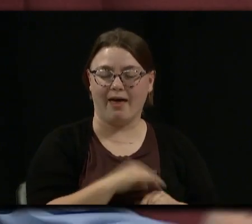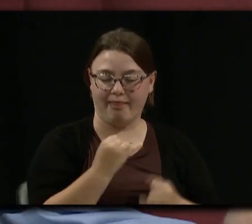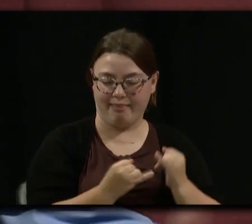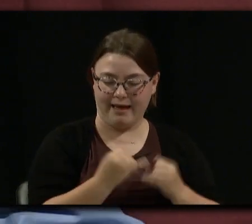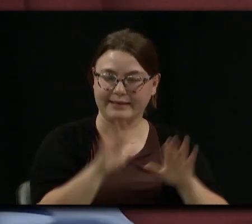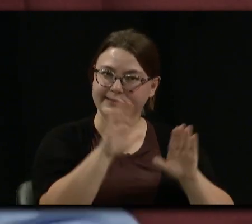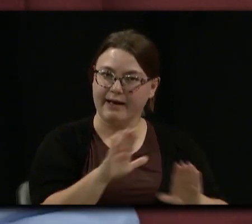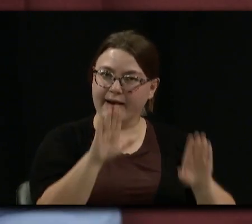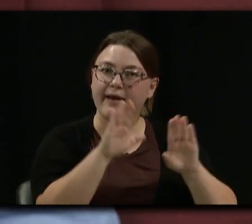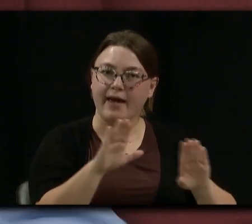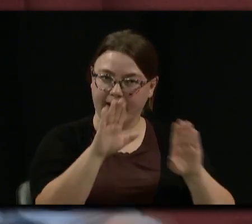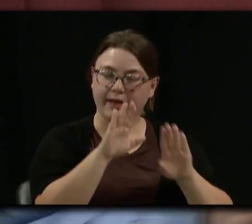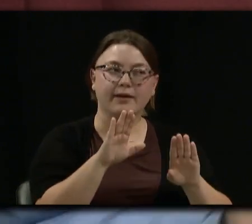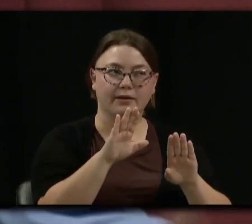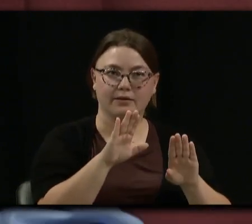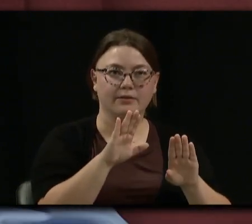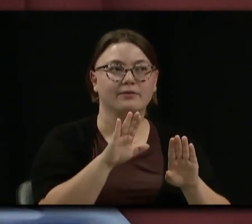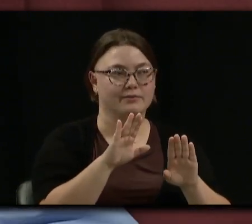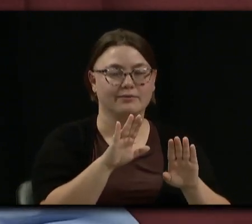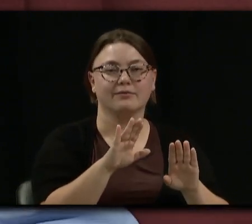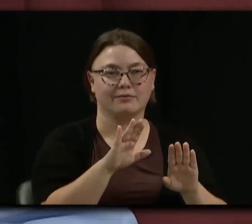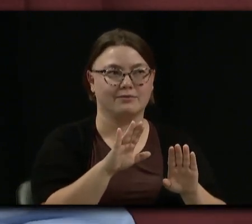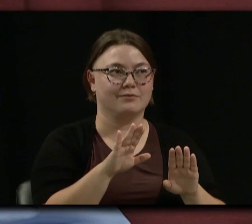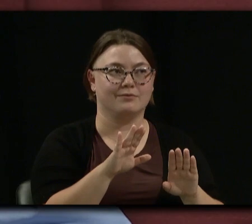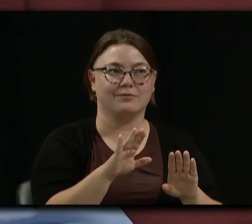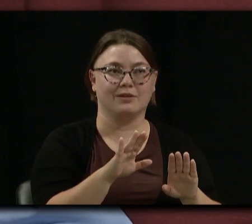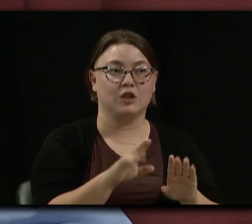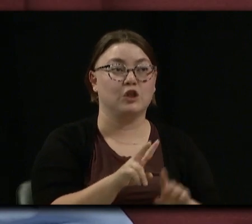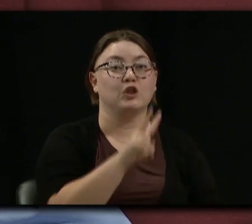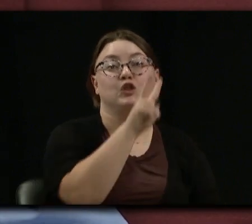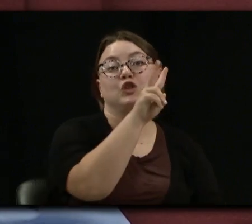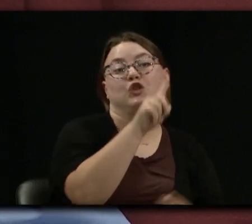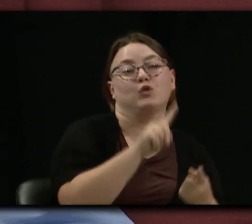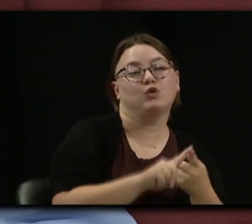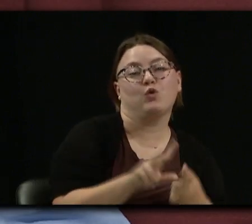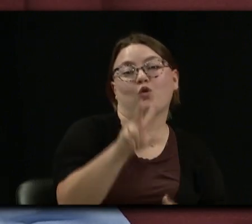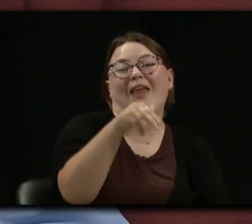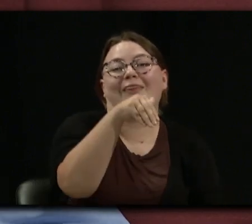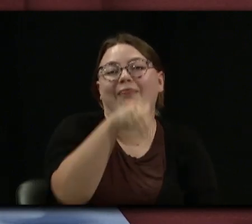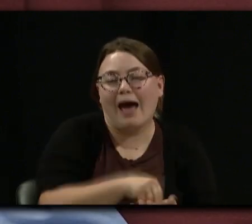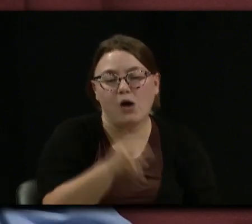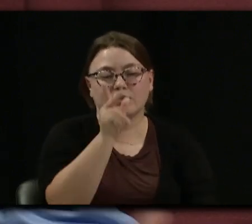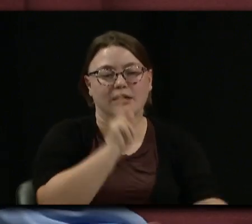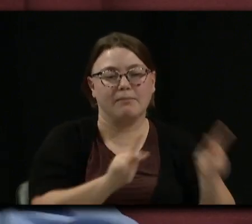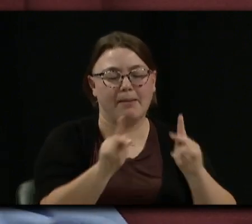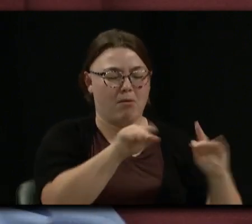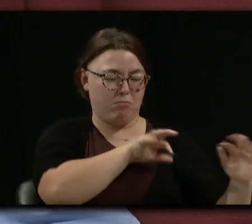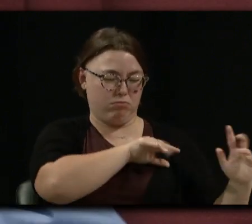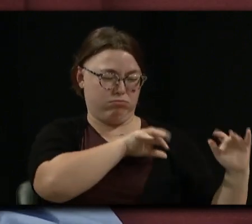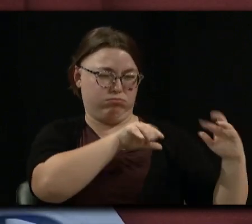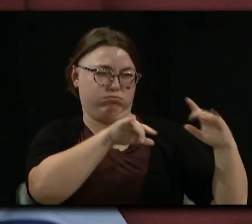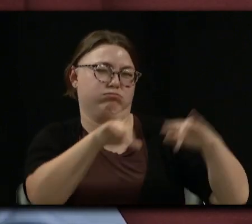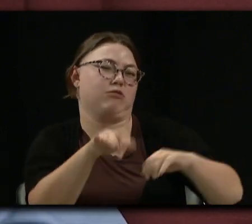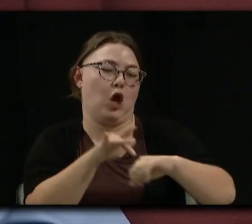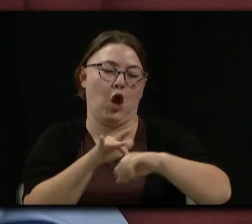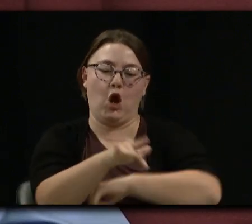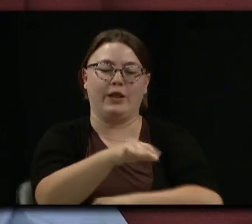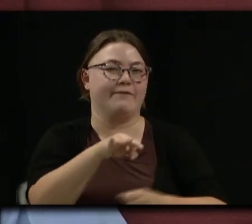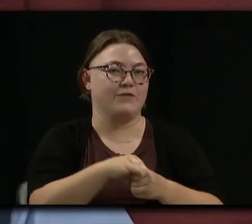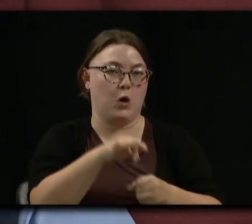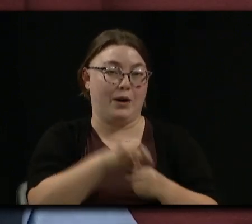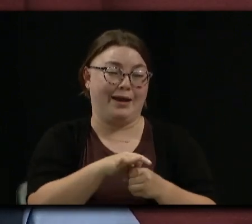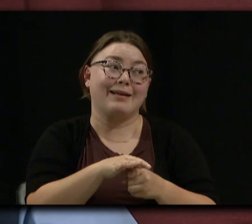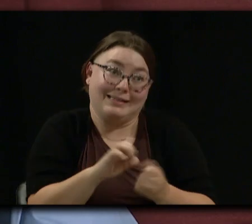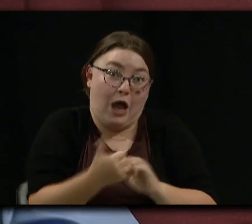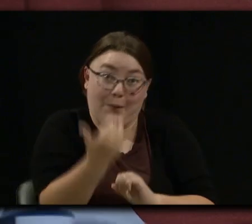Sunday, this past Sunday. I mean, we were doing 2,000 to 3,000 people. And so that's why we knew the numbers were going to be very